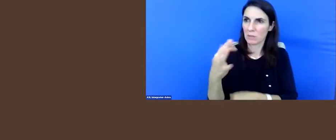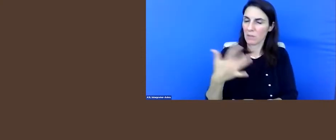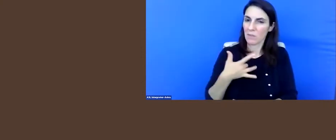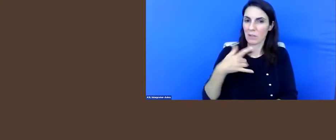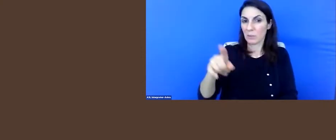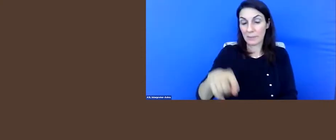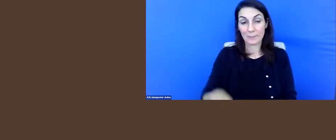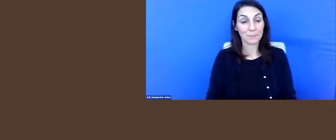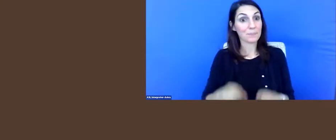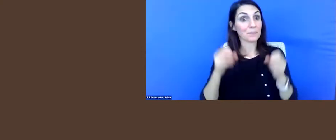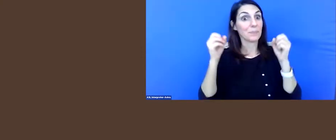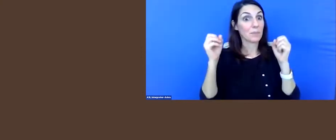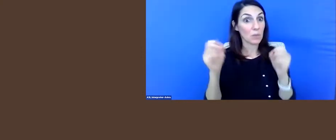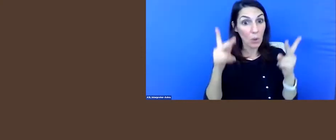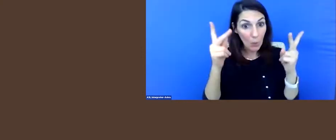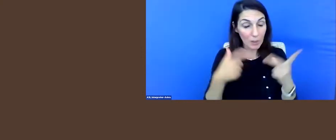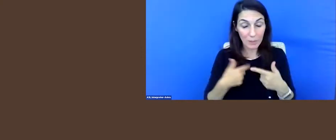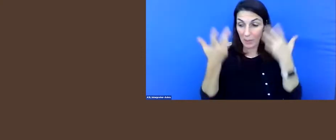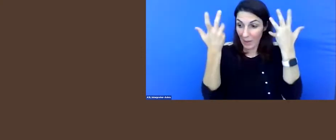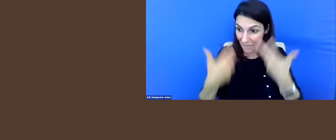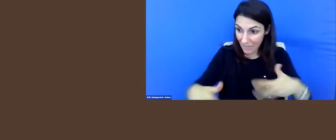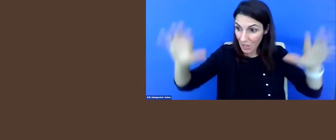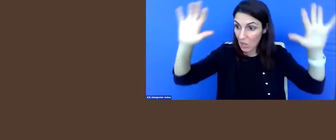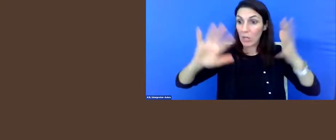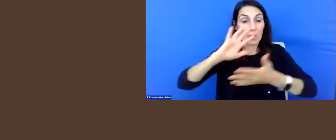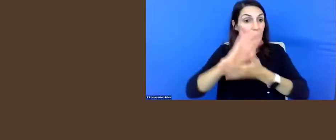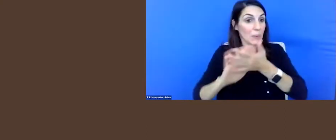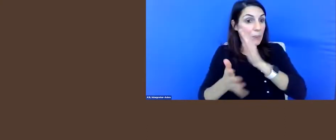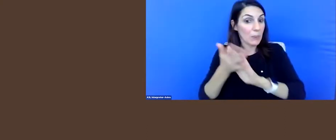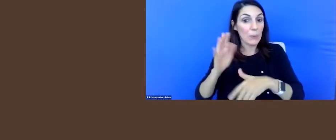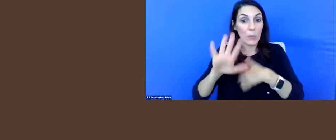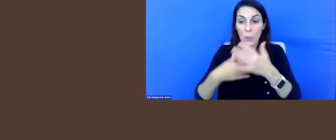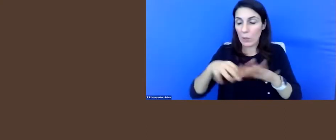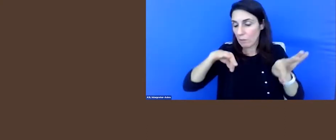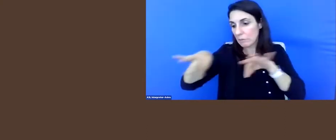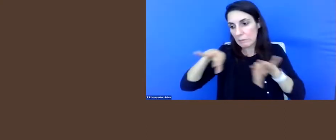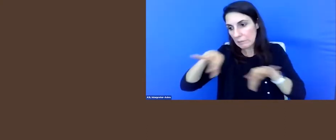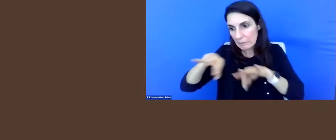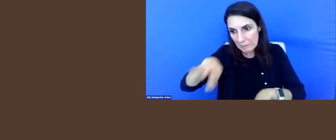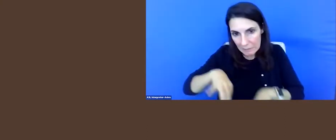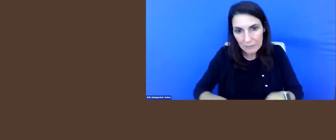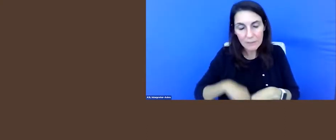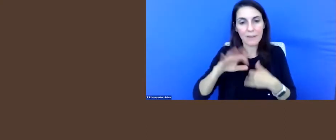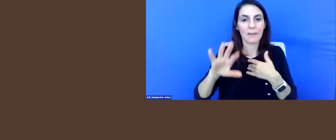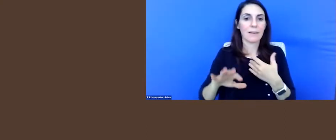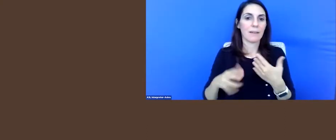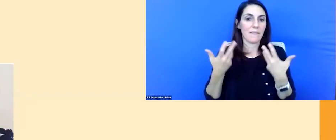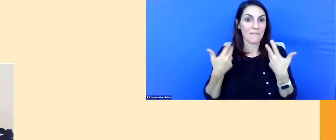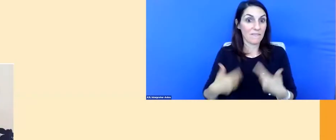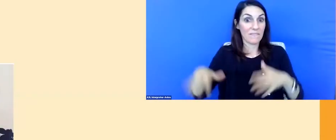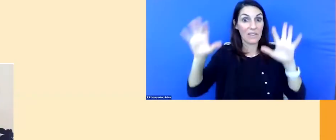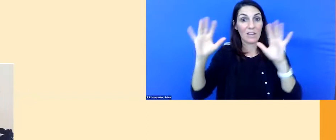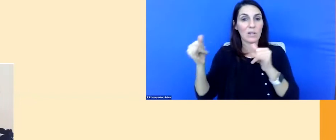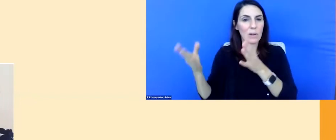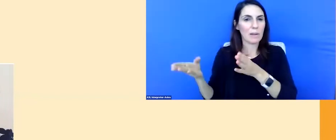Okay, so now we finished all of the instructions and all of the explanations, and I'm going